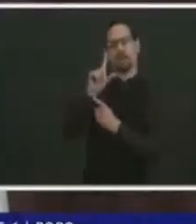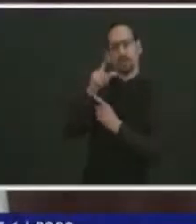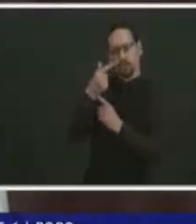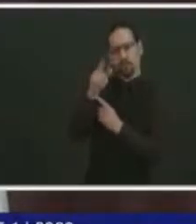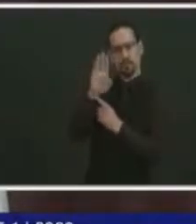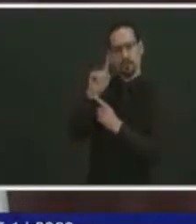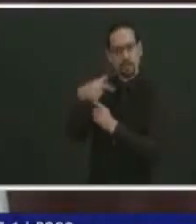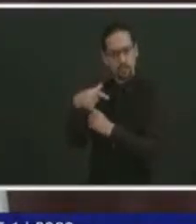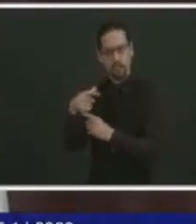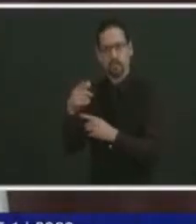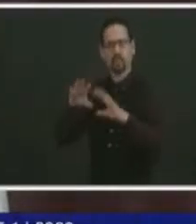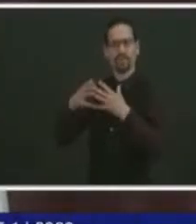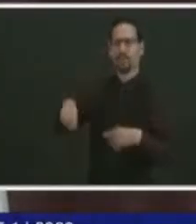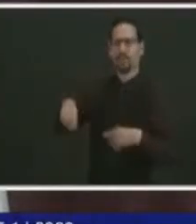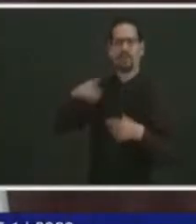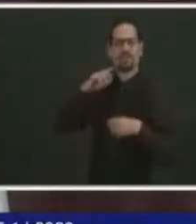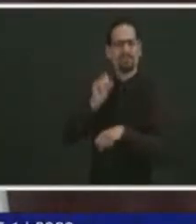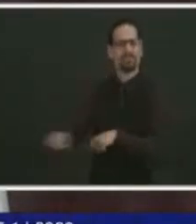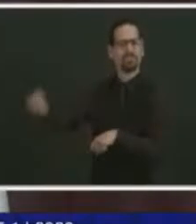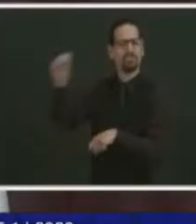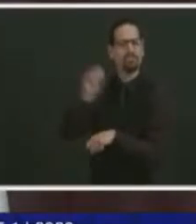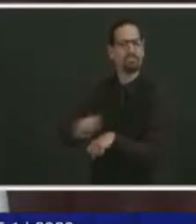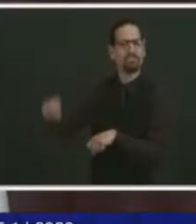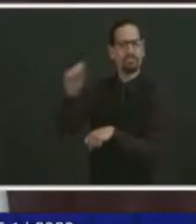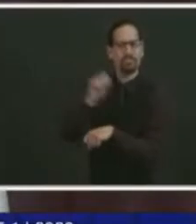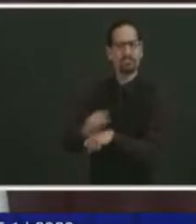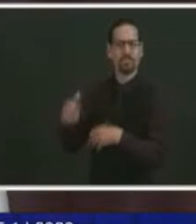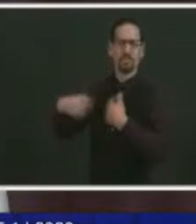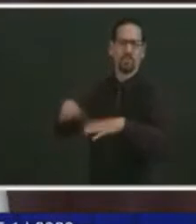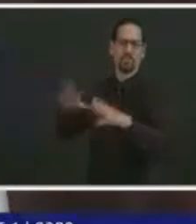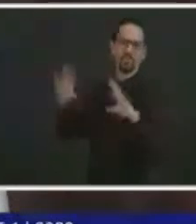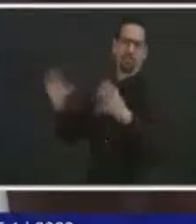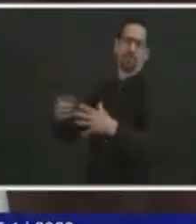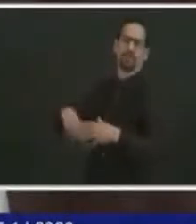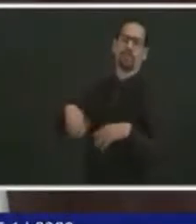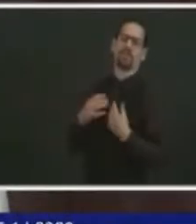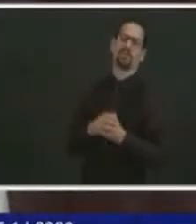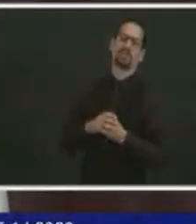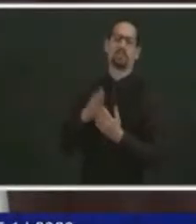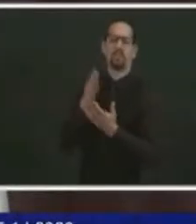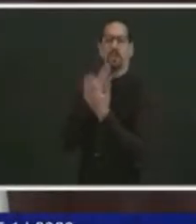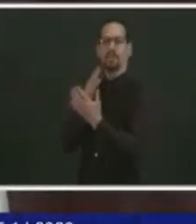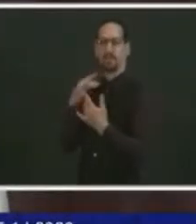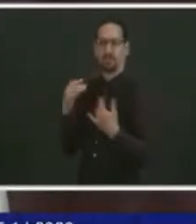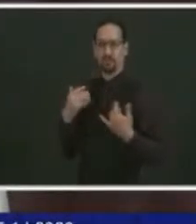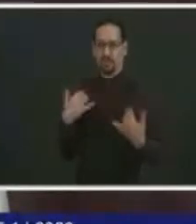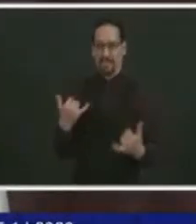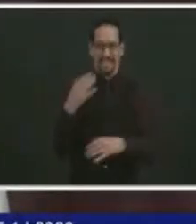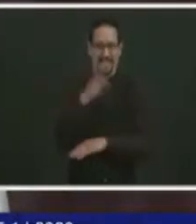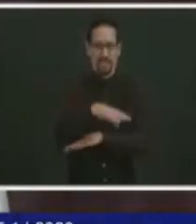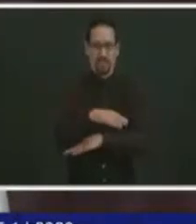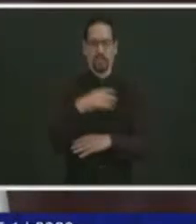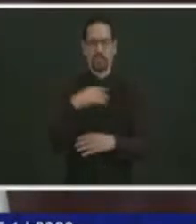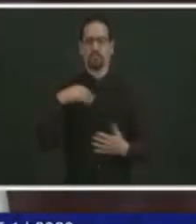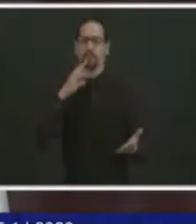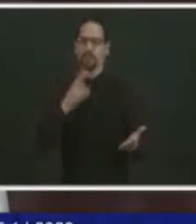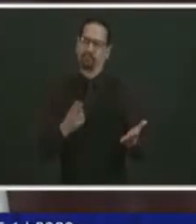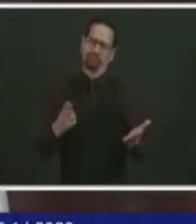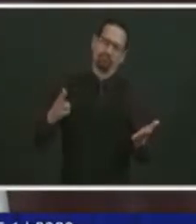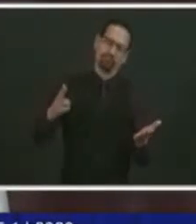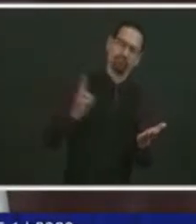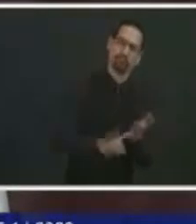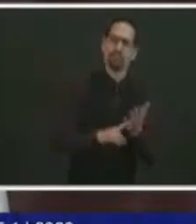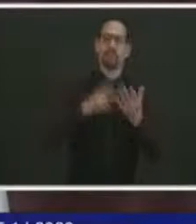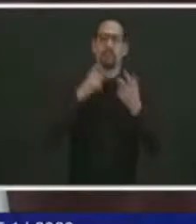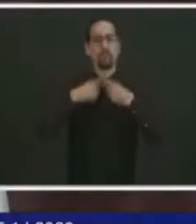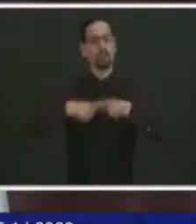months of the crisis. Later today, this afternoon, I'll be signing a proclamation, as I always do, to officially mark Pride